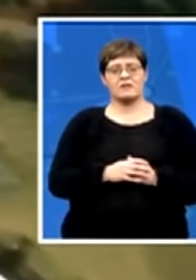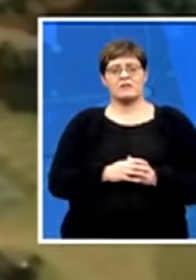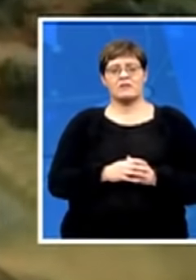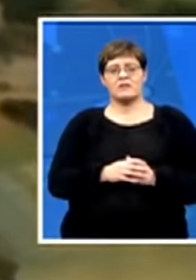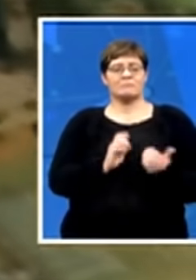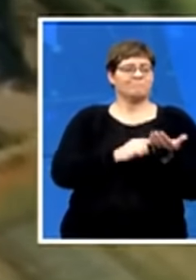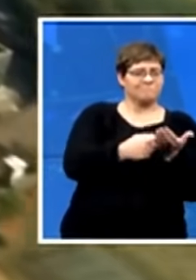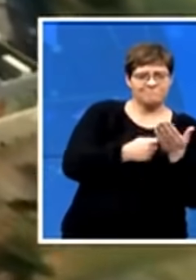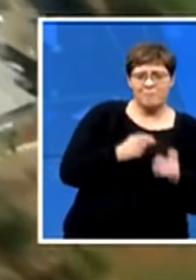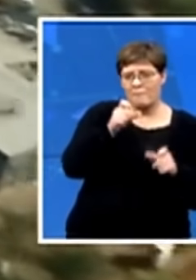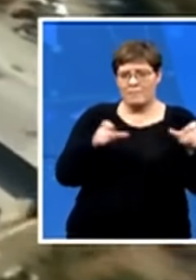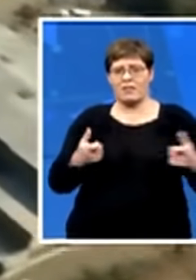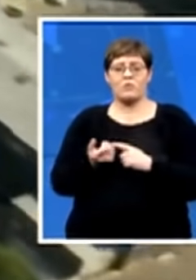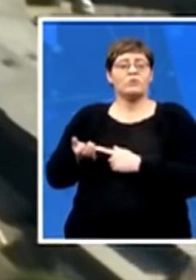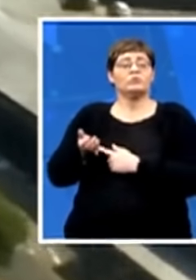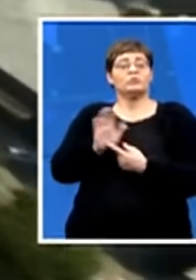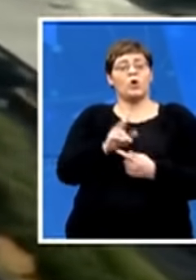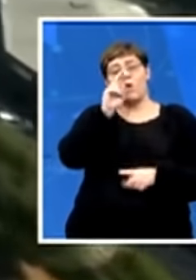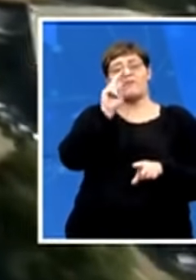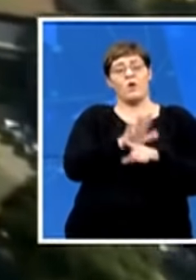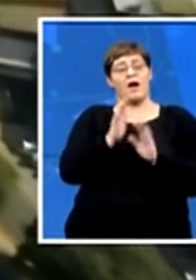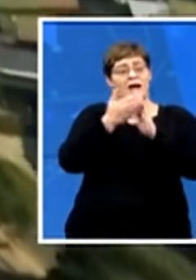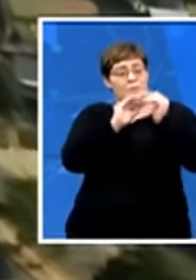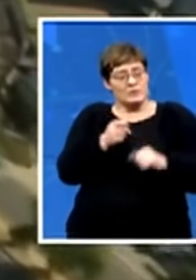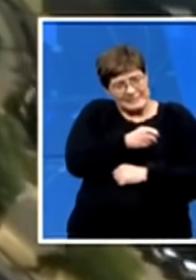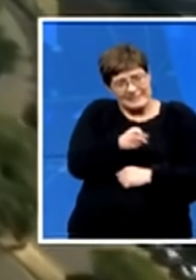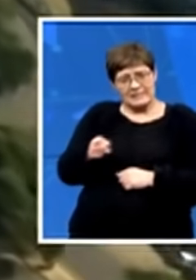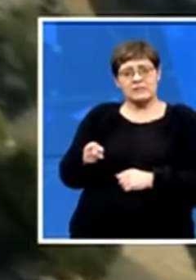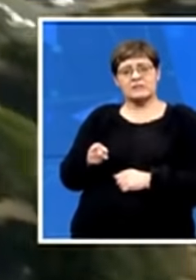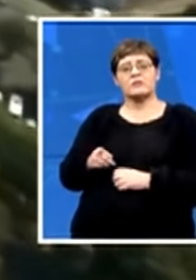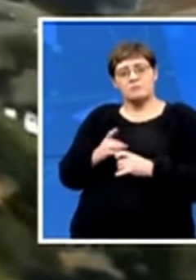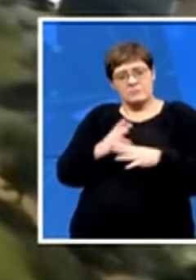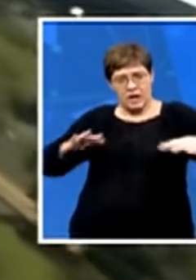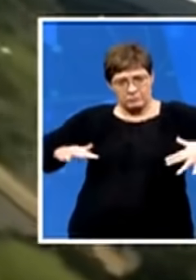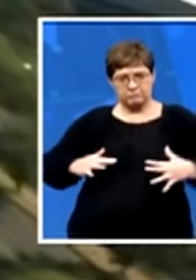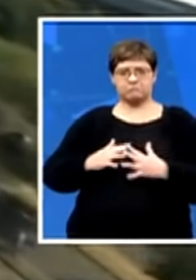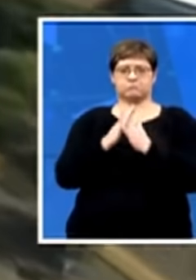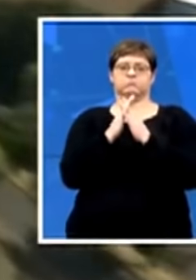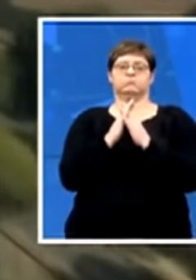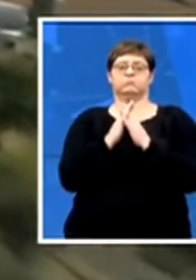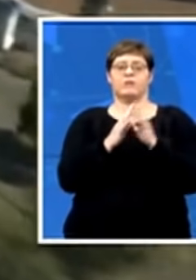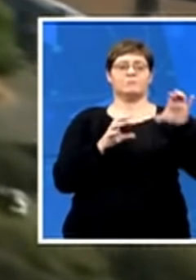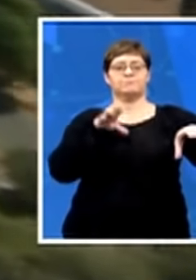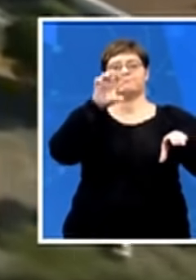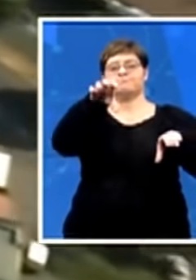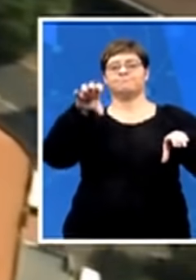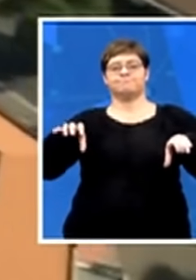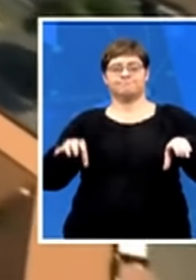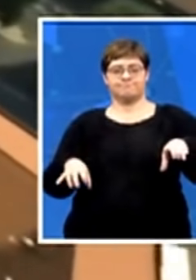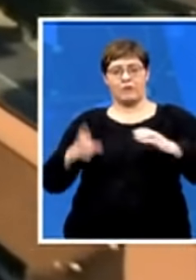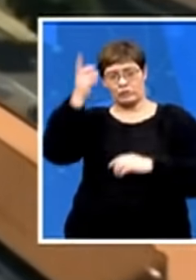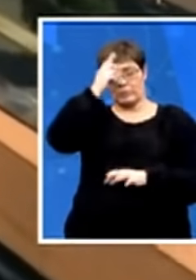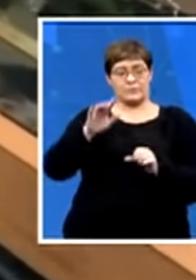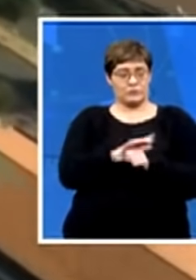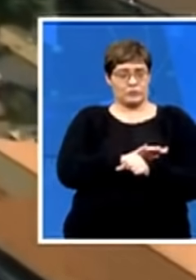the community who have also started uniting in various suburbs across Durban and trying to blockade looters